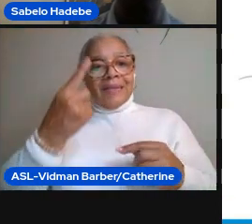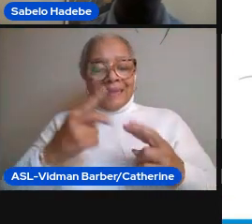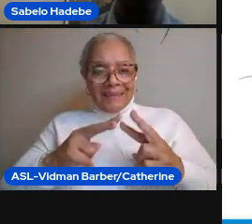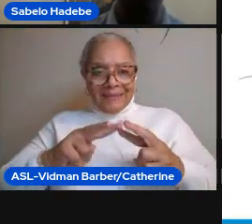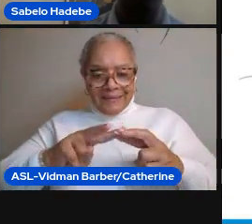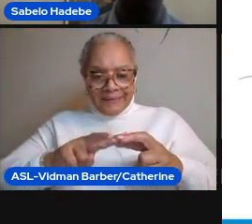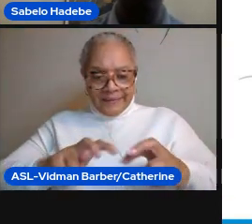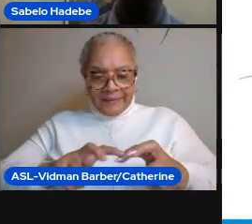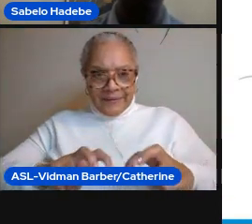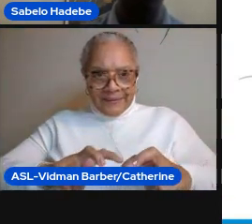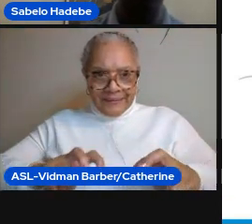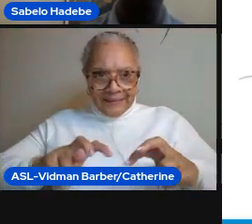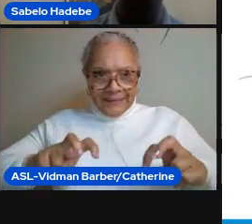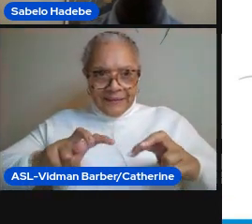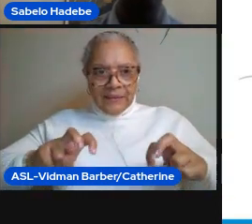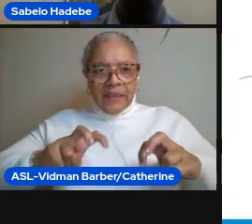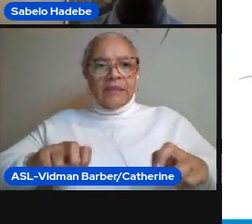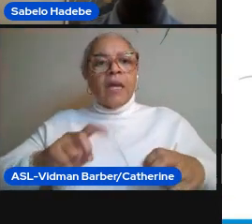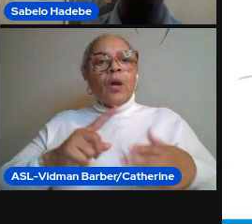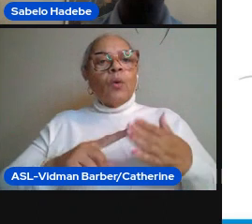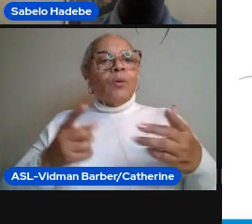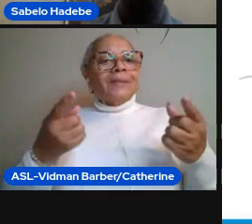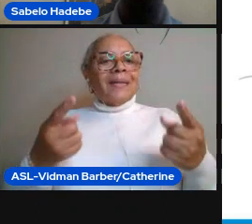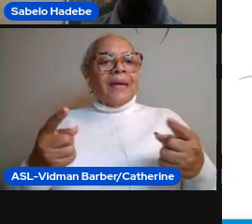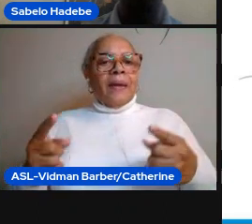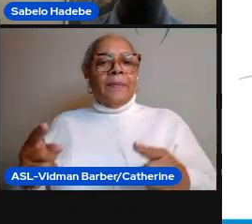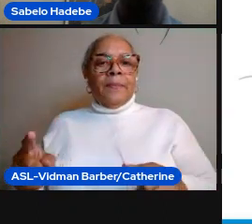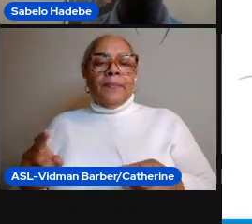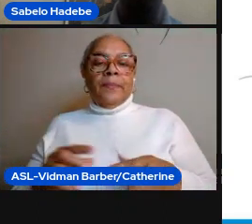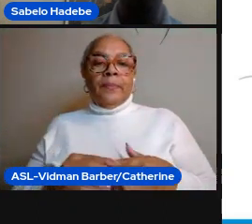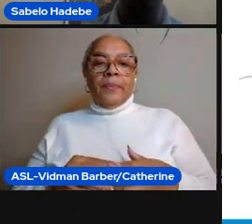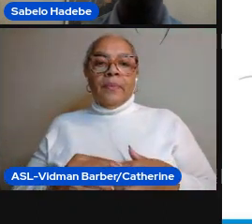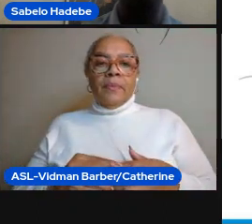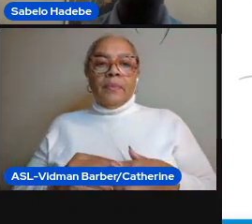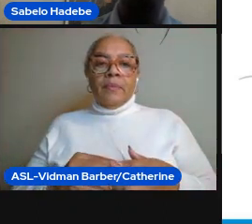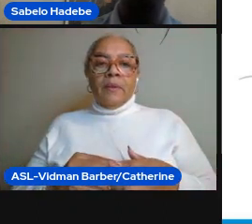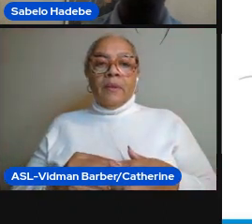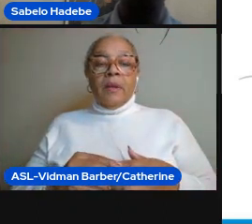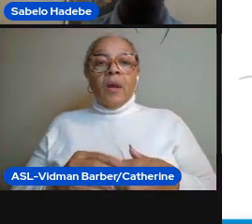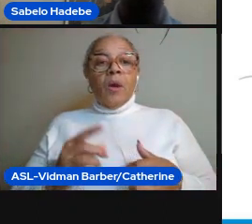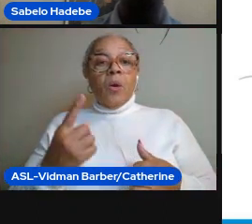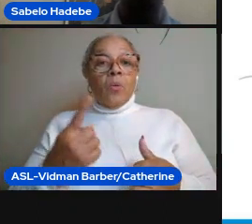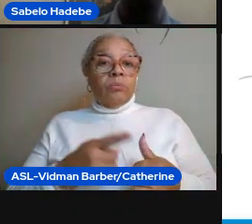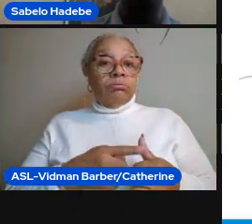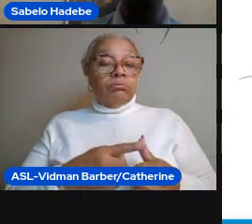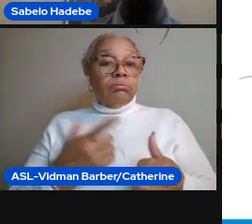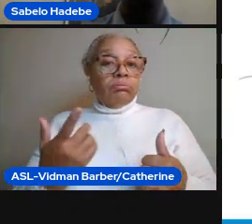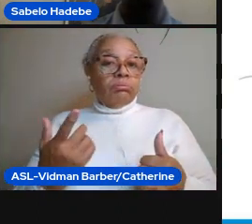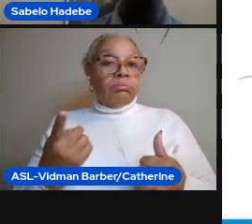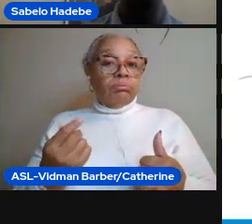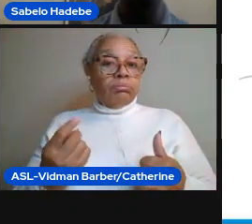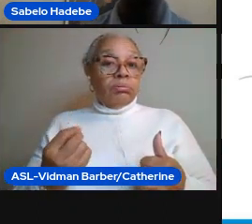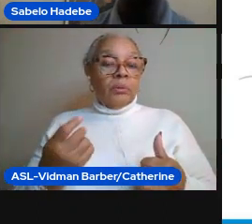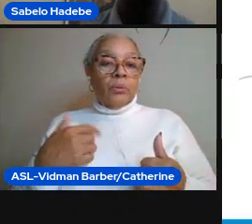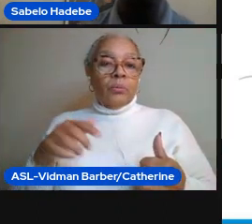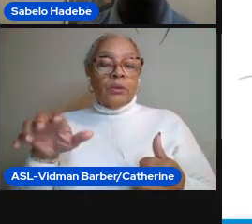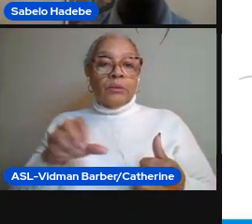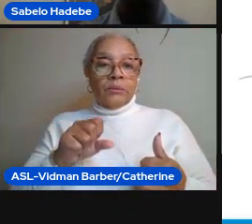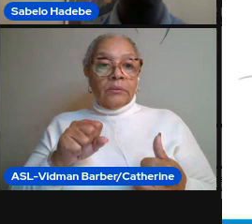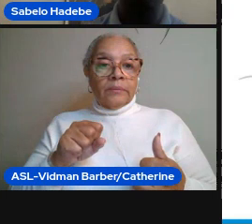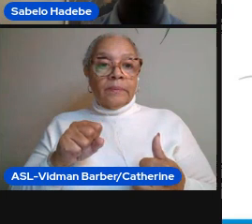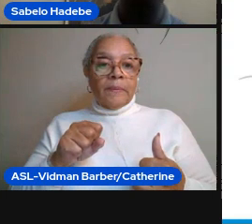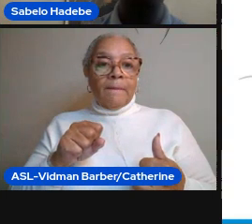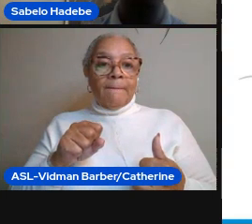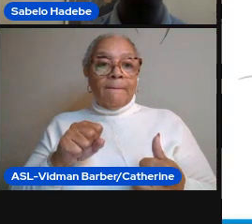what was probably going on. And one of the things that we eventually did was to take bone